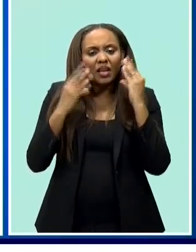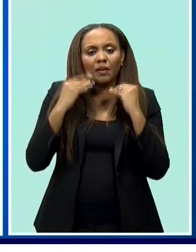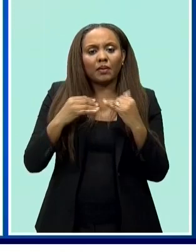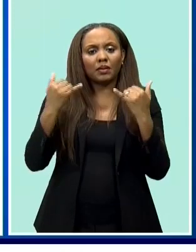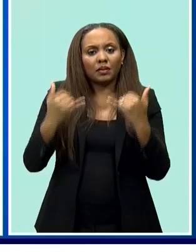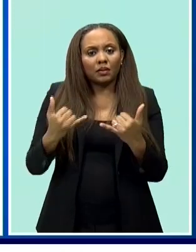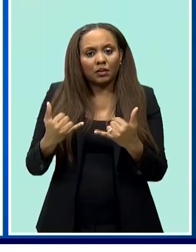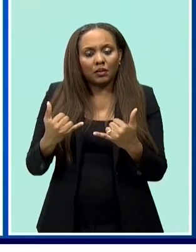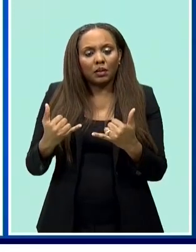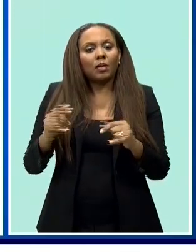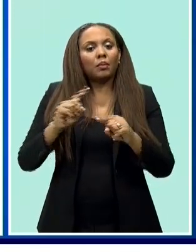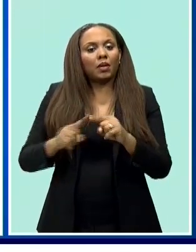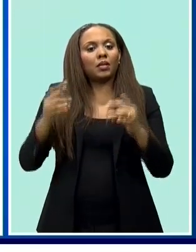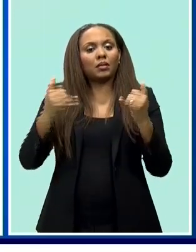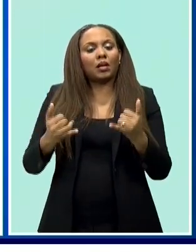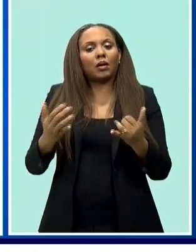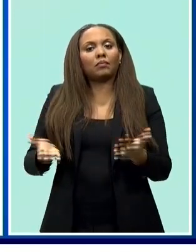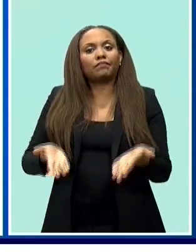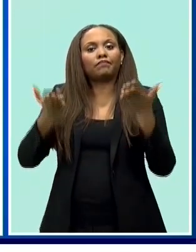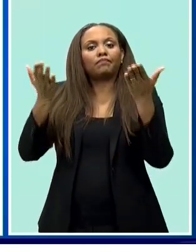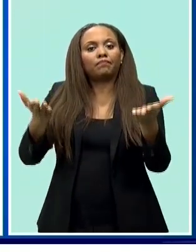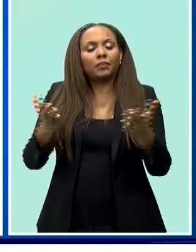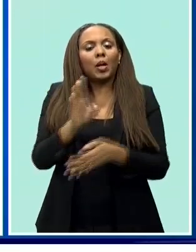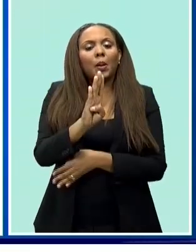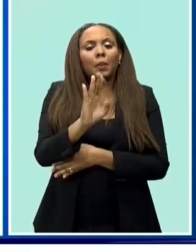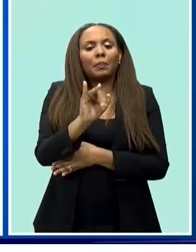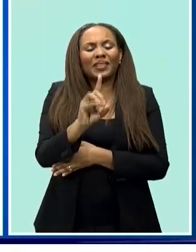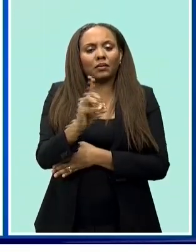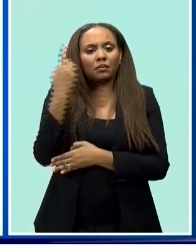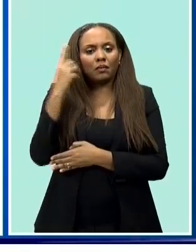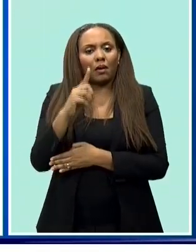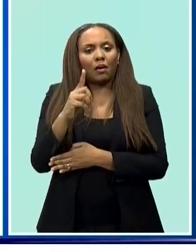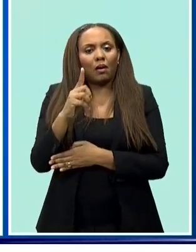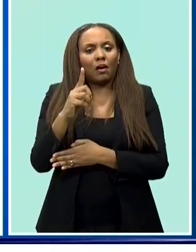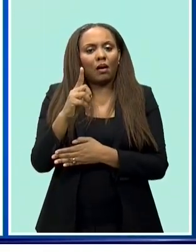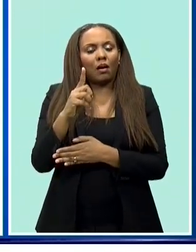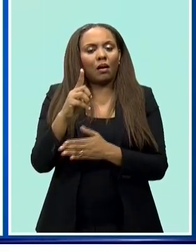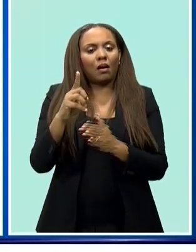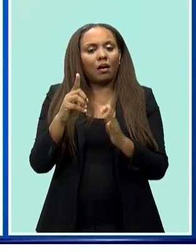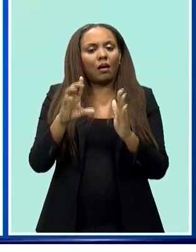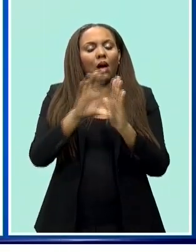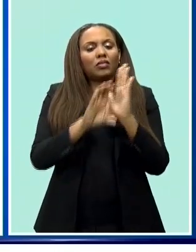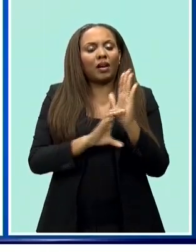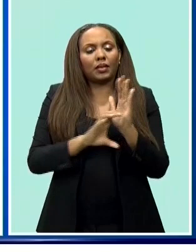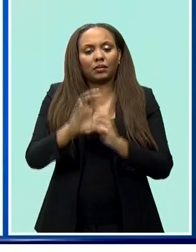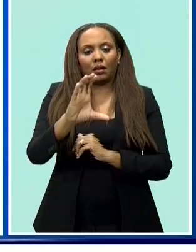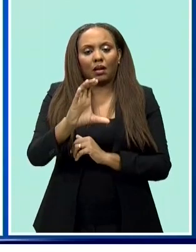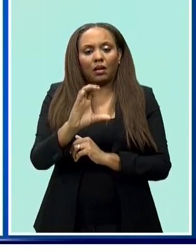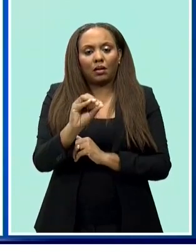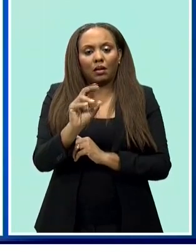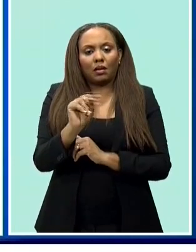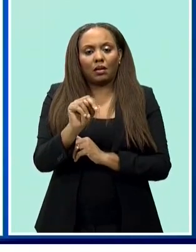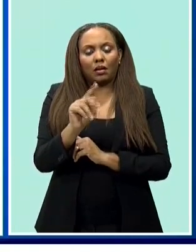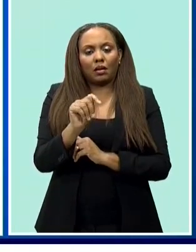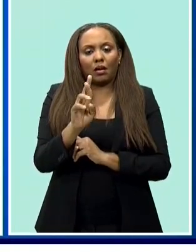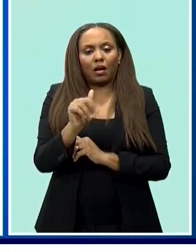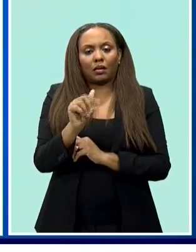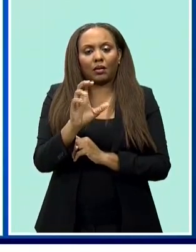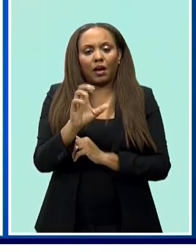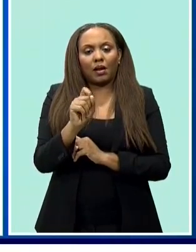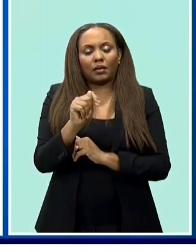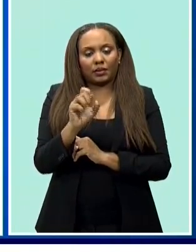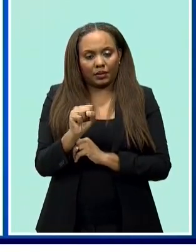for public contracts above a certain threshold. When this agreement enters into force, it